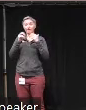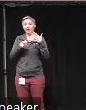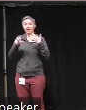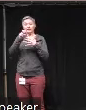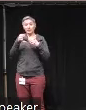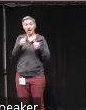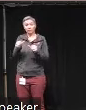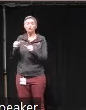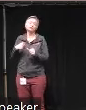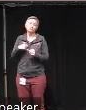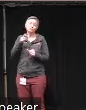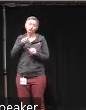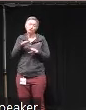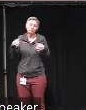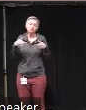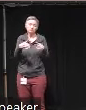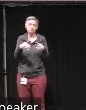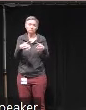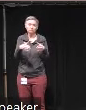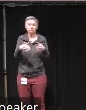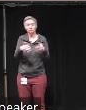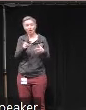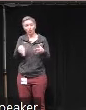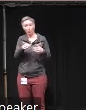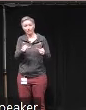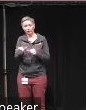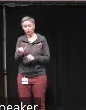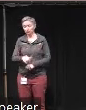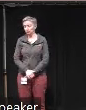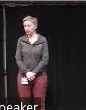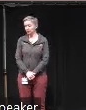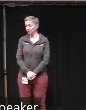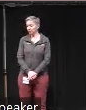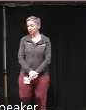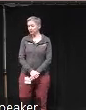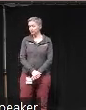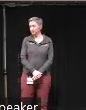focused on these efforts as well. I think,